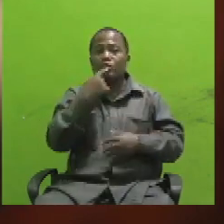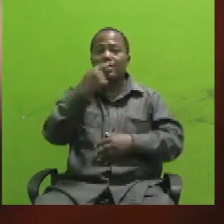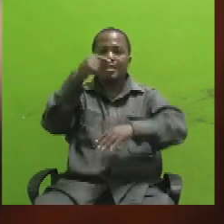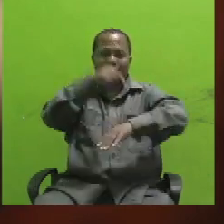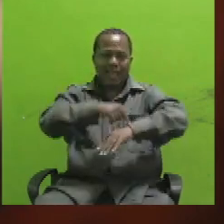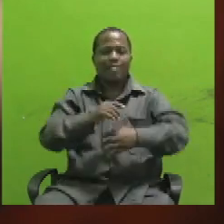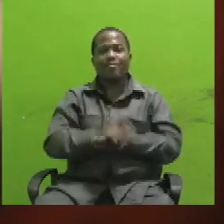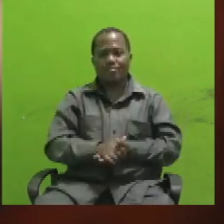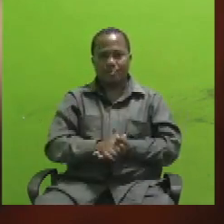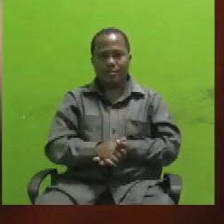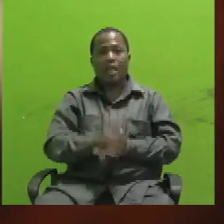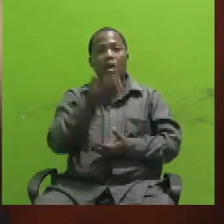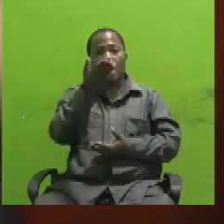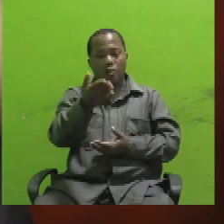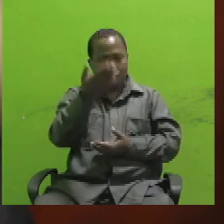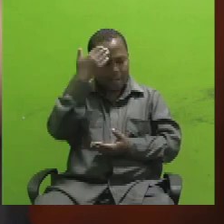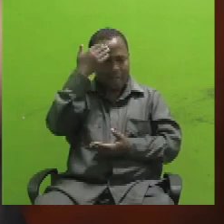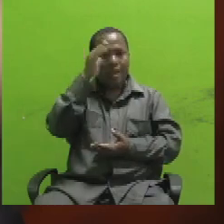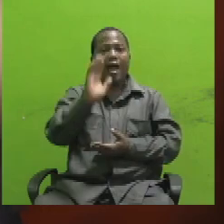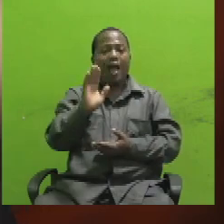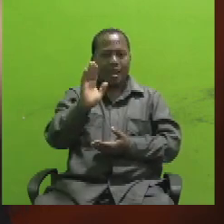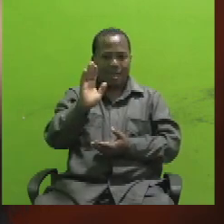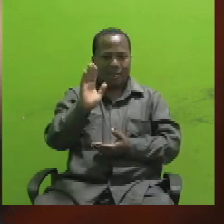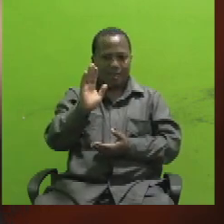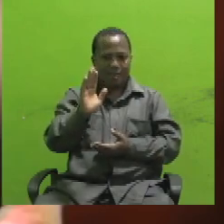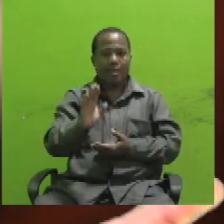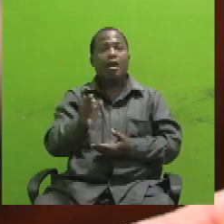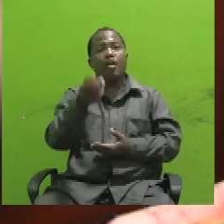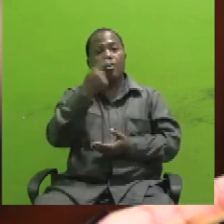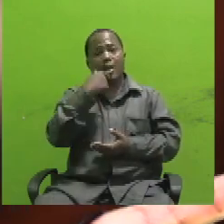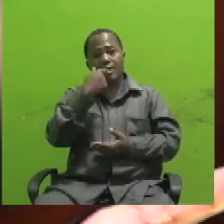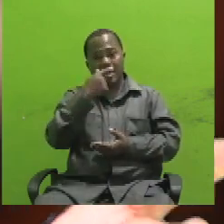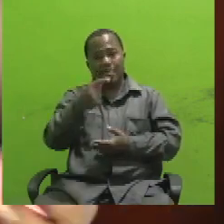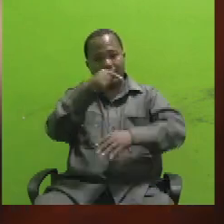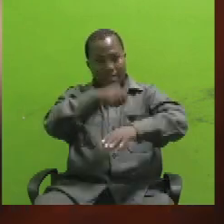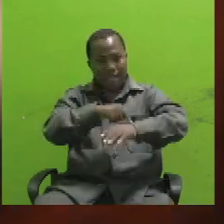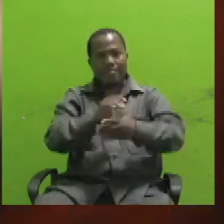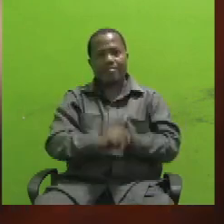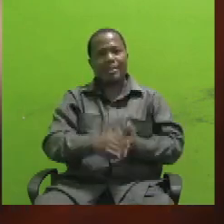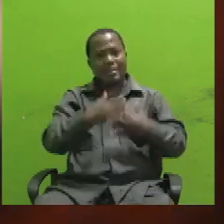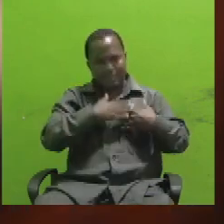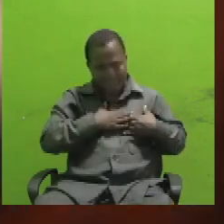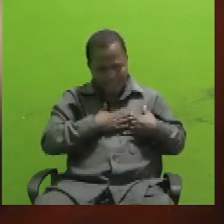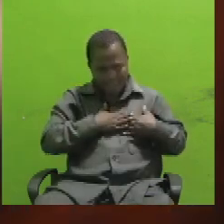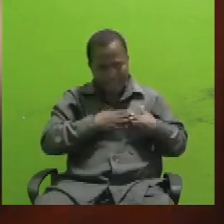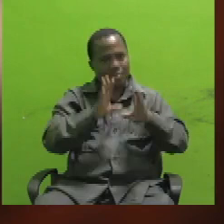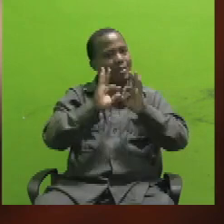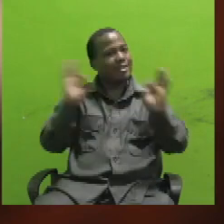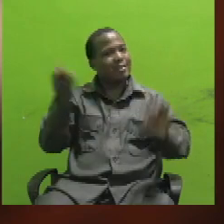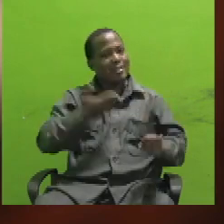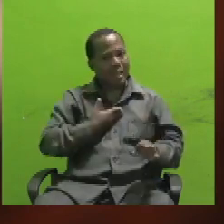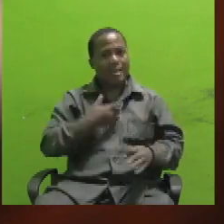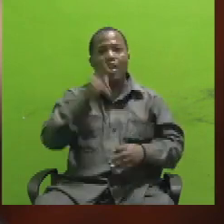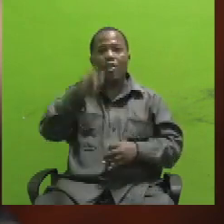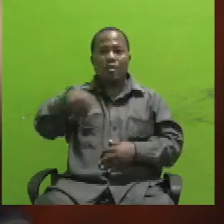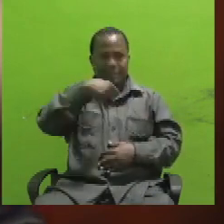time. Use the knowledge of telling time to tell the time. Thank you very much. You